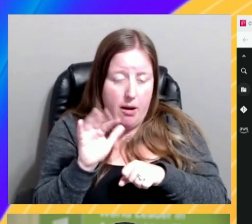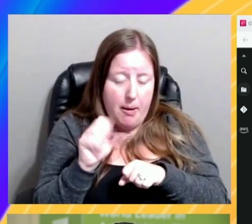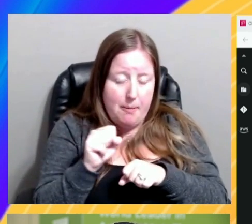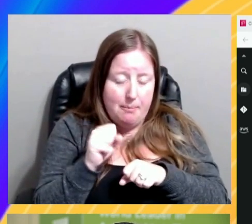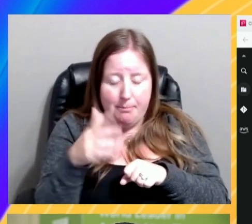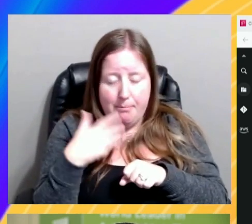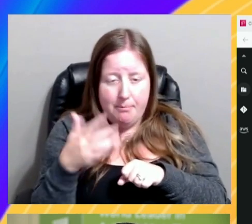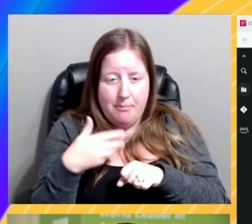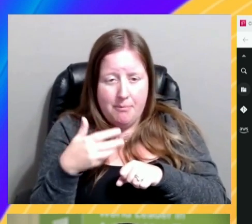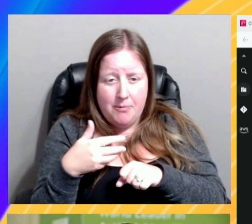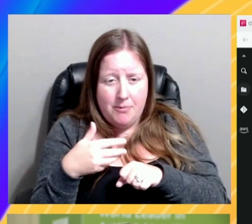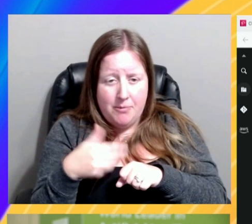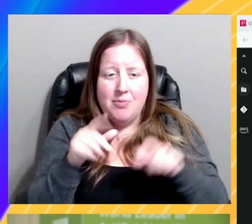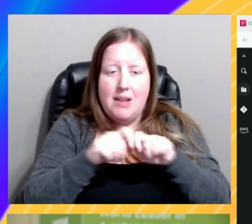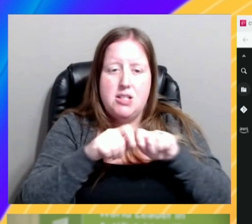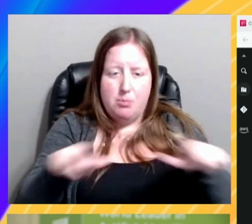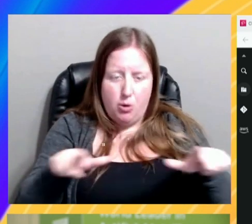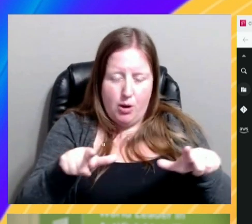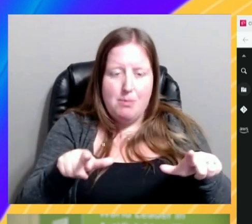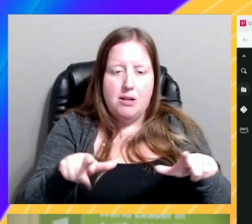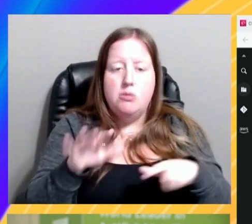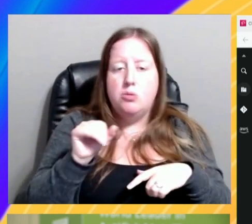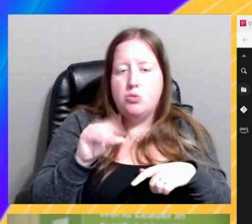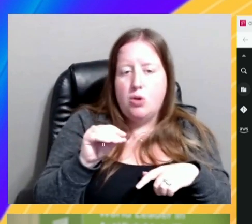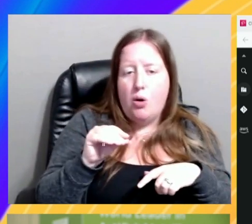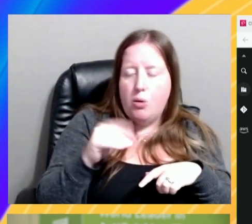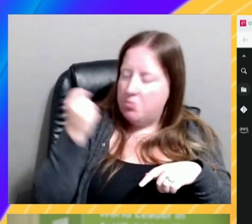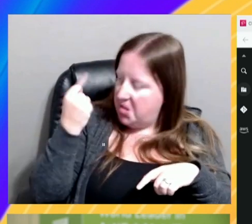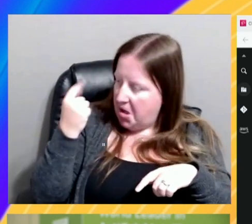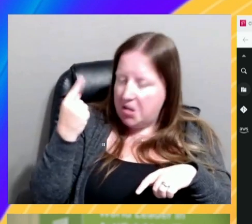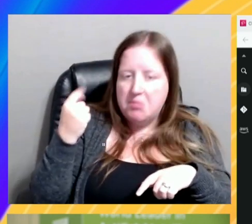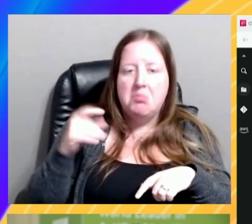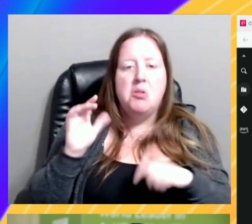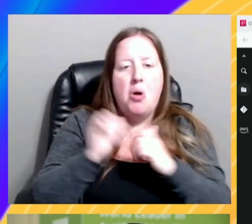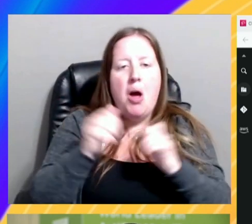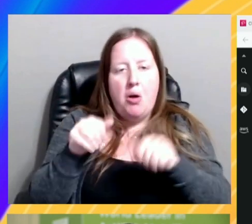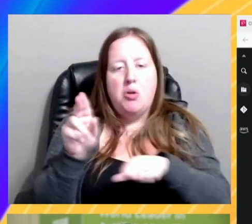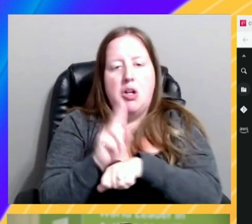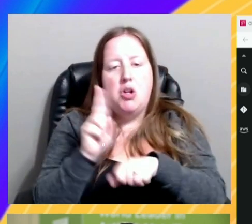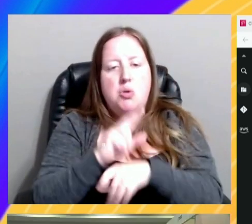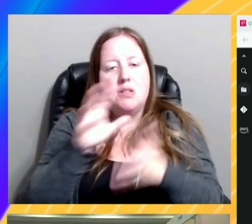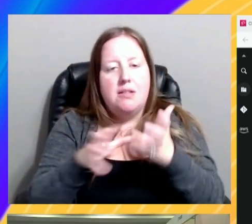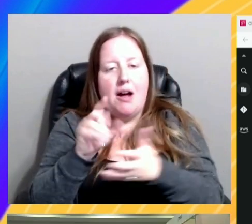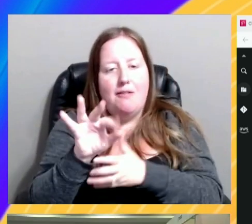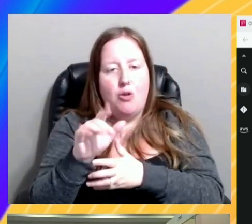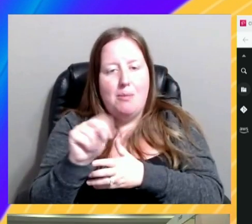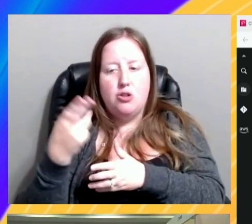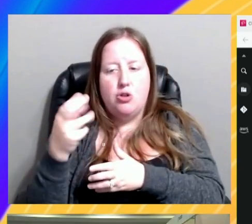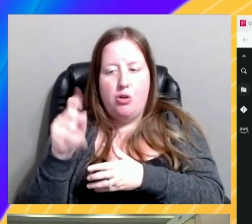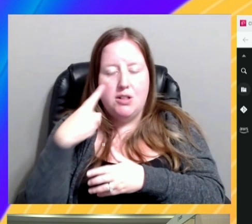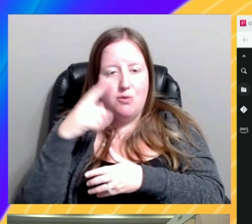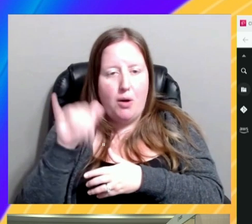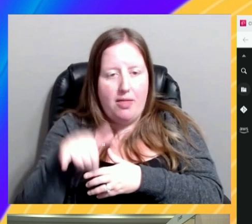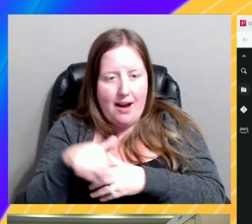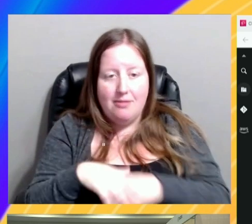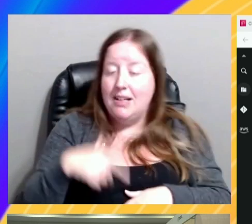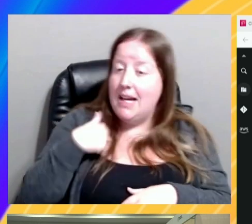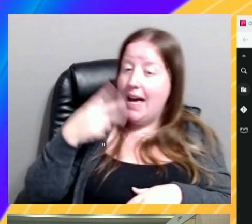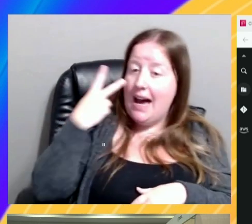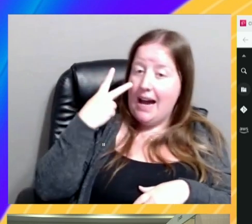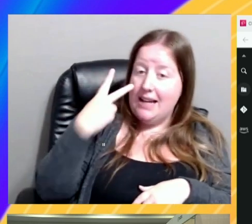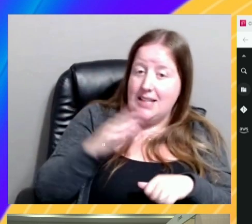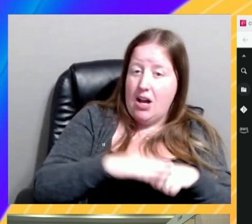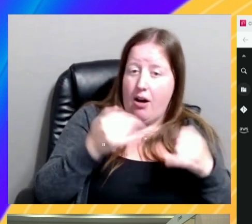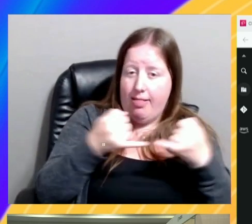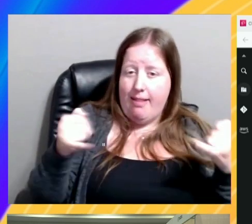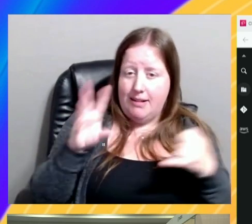CloudFormation deployment of that too as well. So got it. That's one way how you can utilize CloudFormation hooks for that. And I see right here on line 65, it says